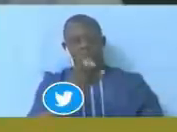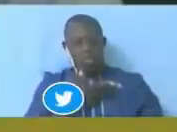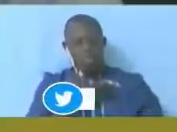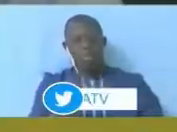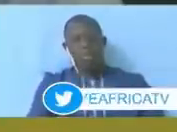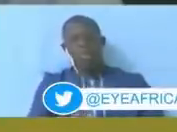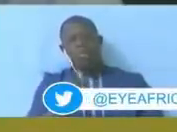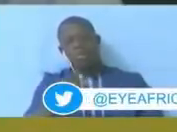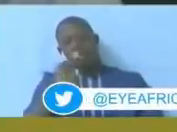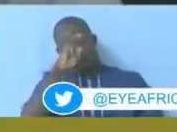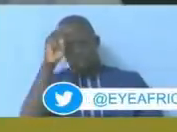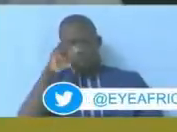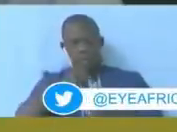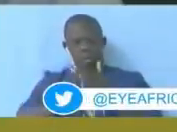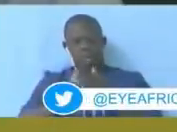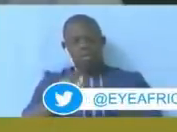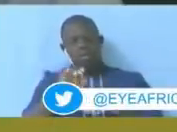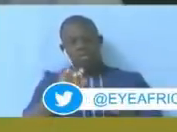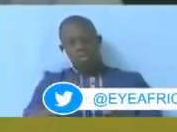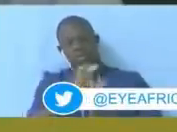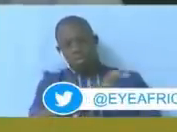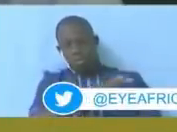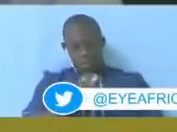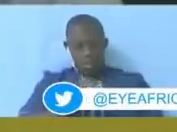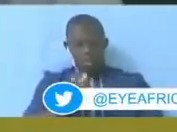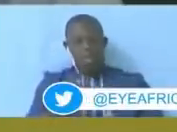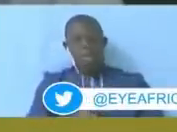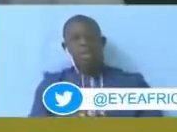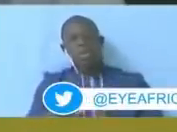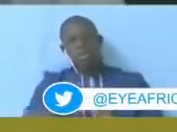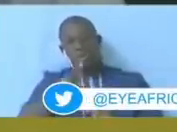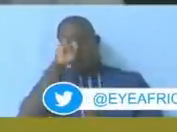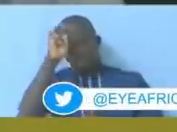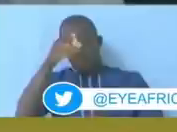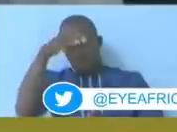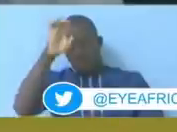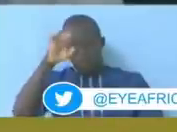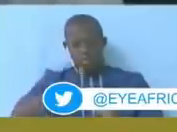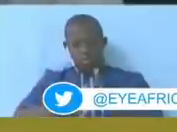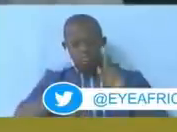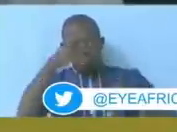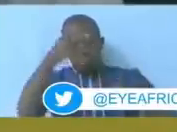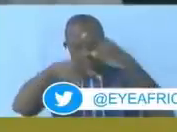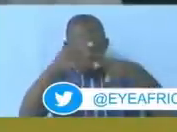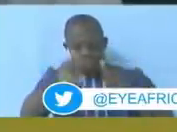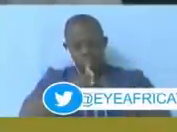We'll work in the committees. The work of the commission would continue in the committees.